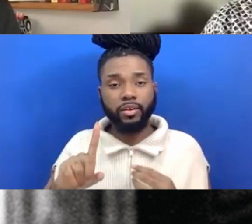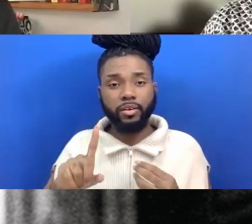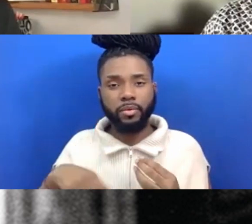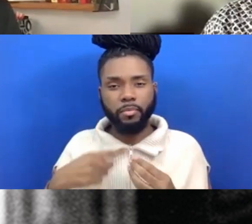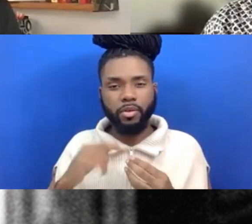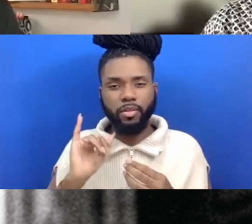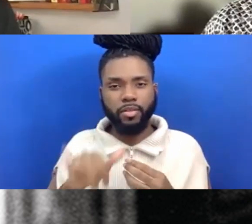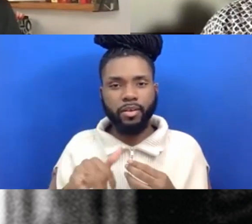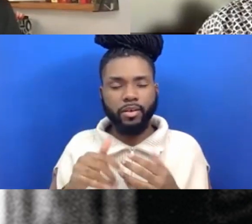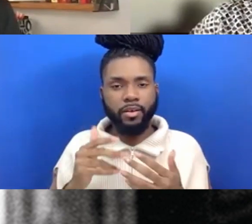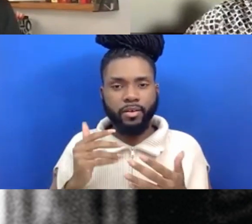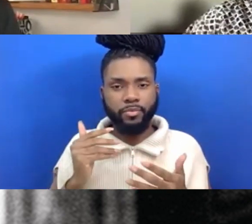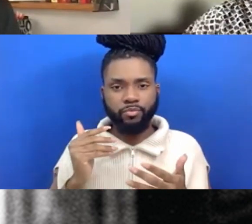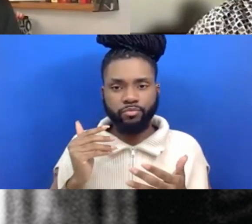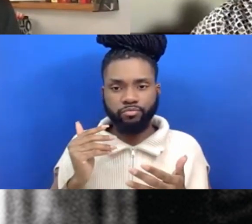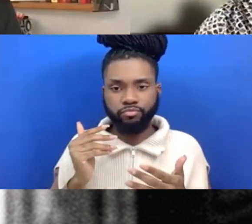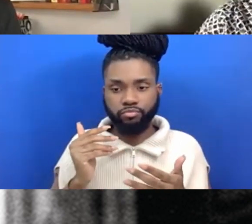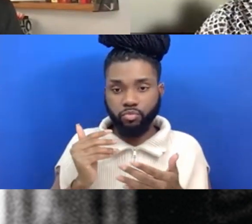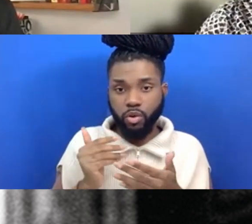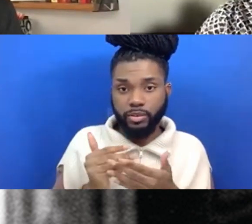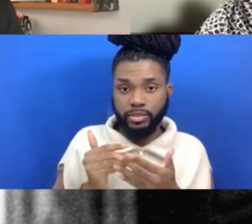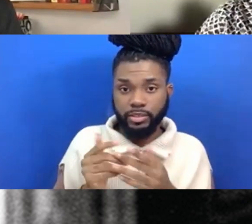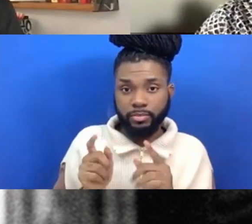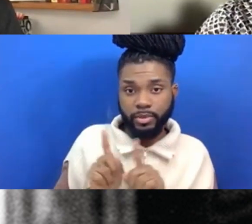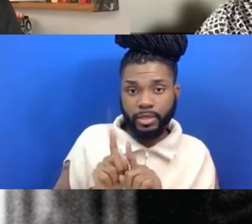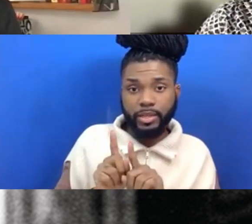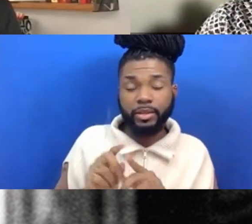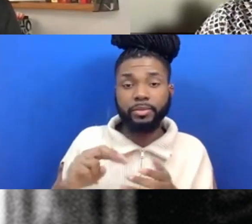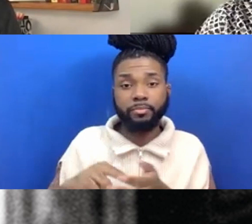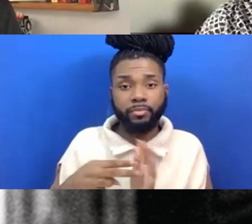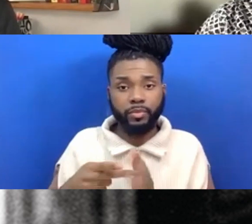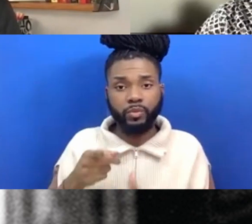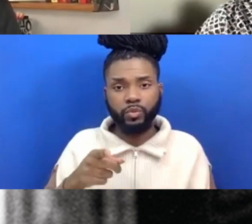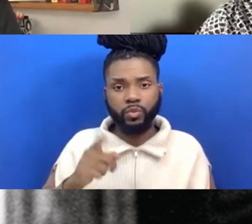that proximity as opening oneself up to